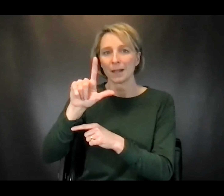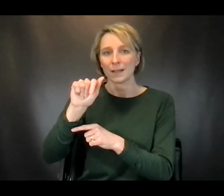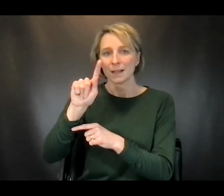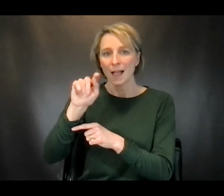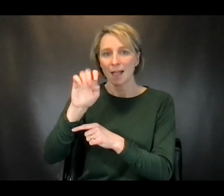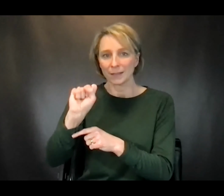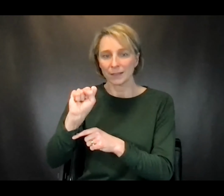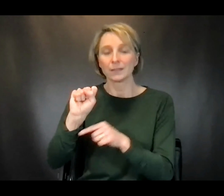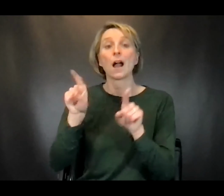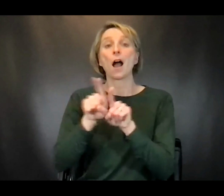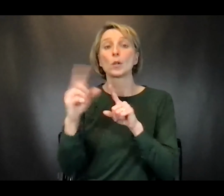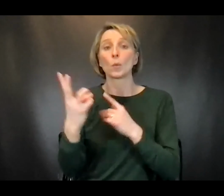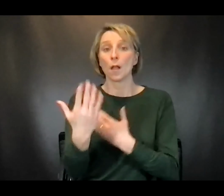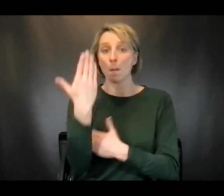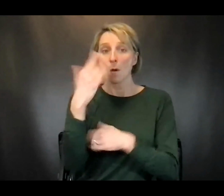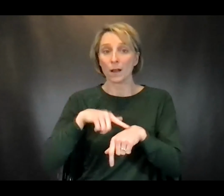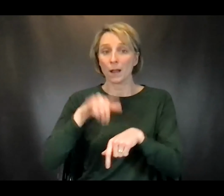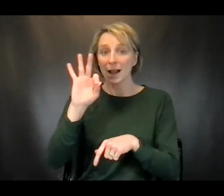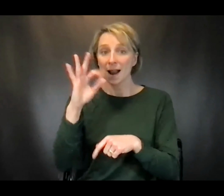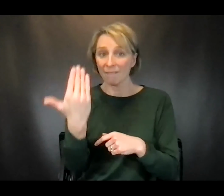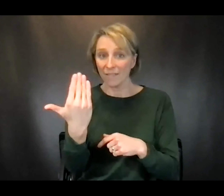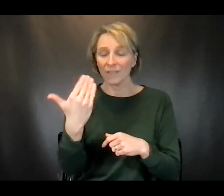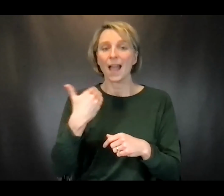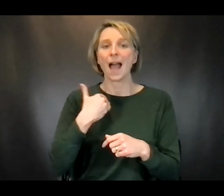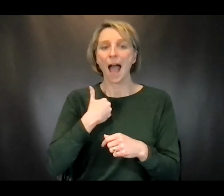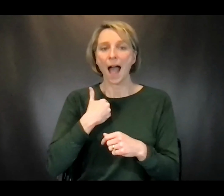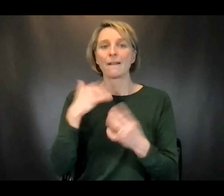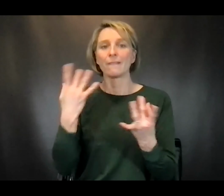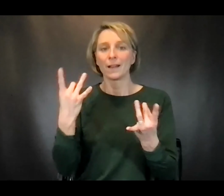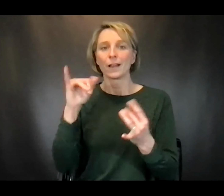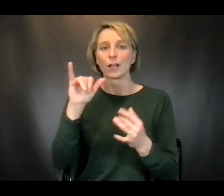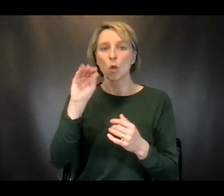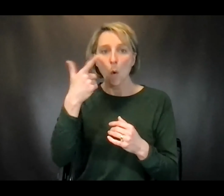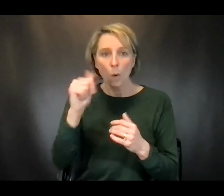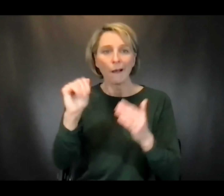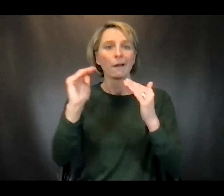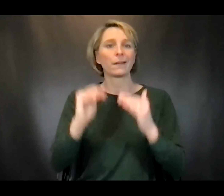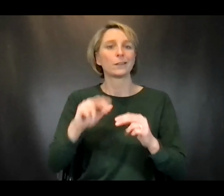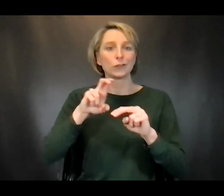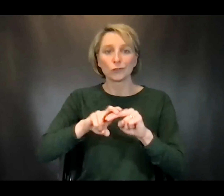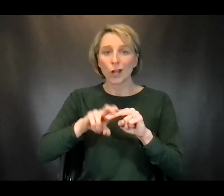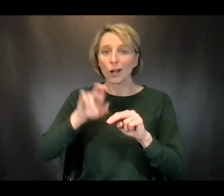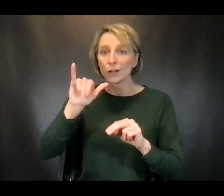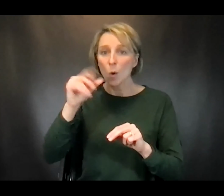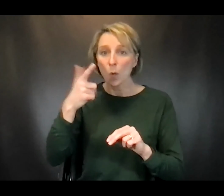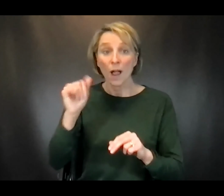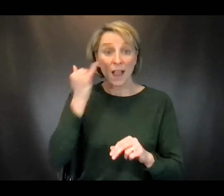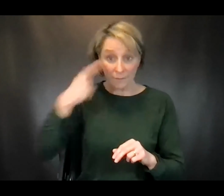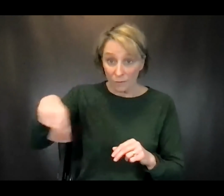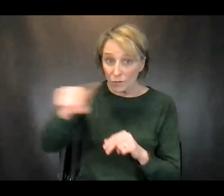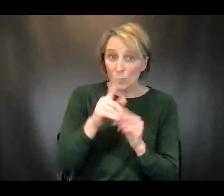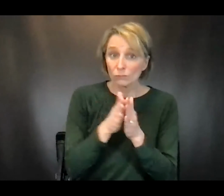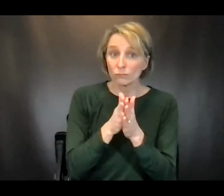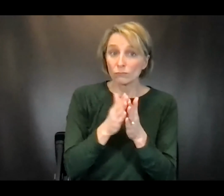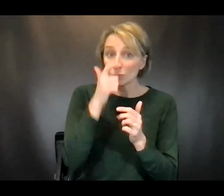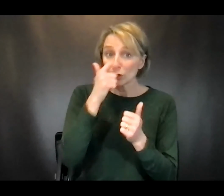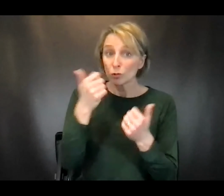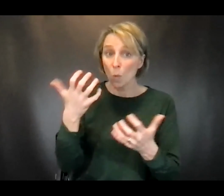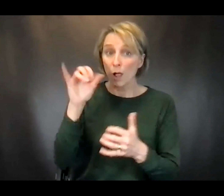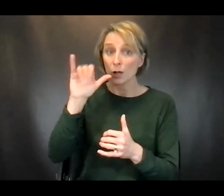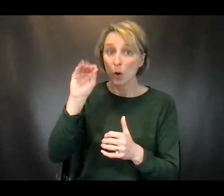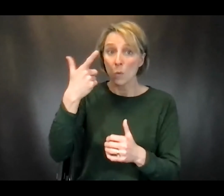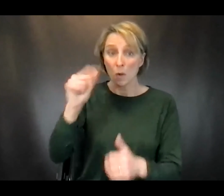on Wednesday mornings, a chair yoga, and we can even, if you all want to do some yoga, we can manage that as well, some